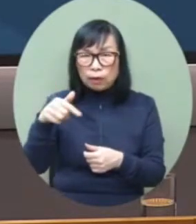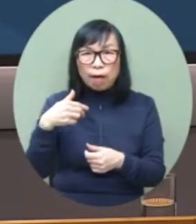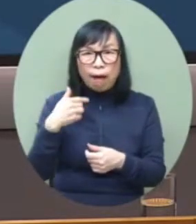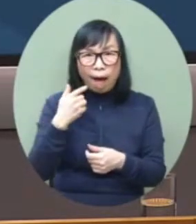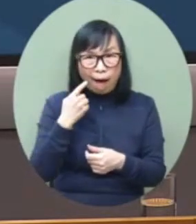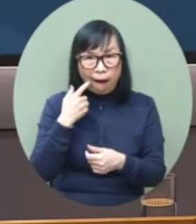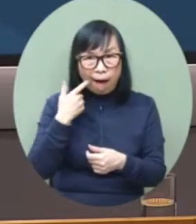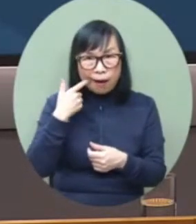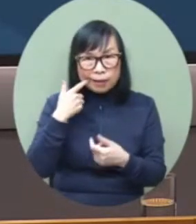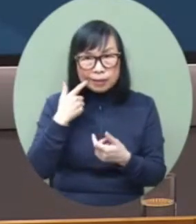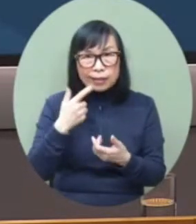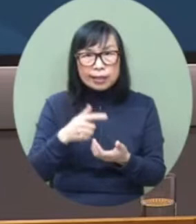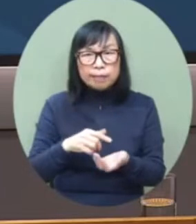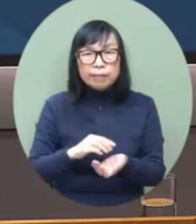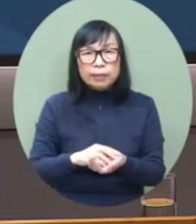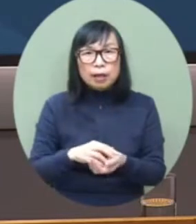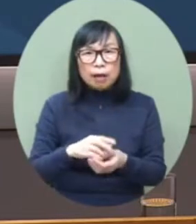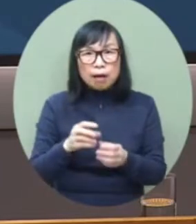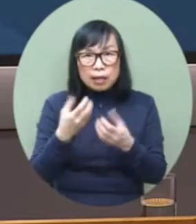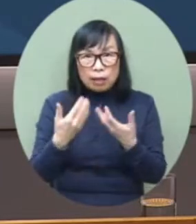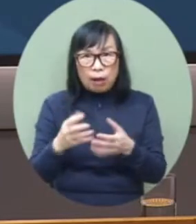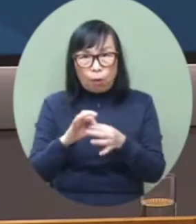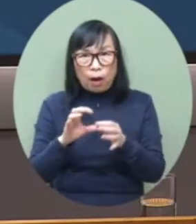situation on the ground, and we have